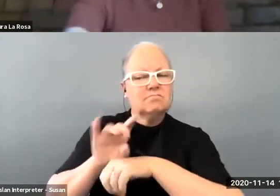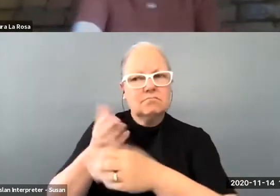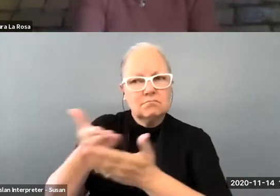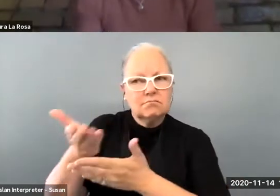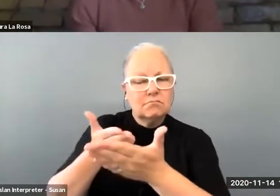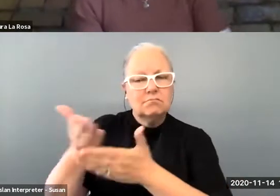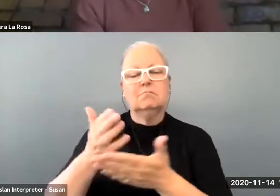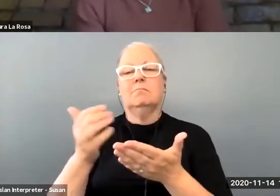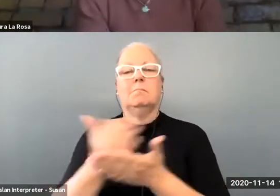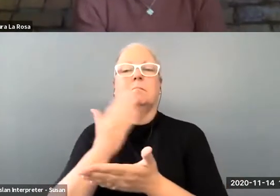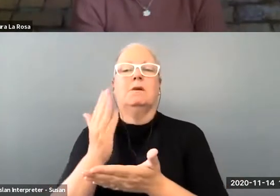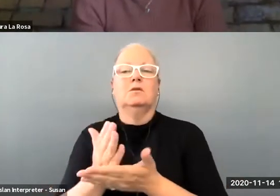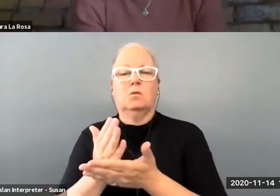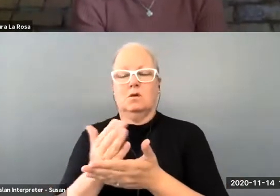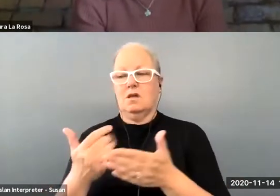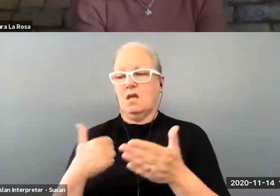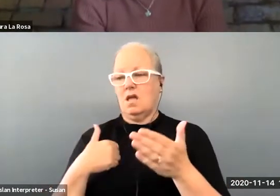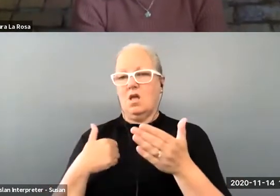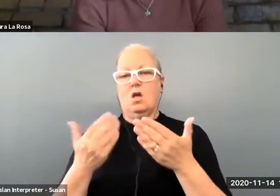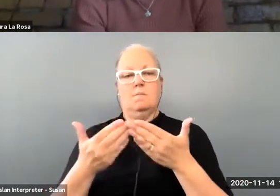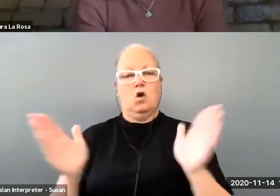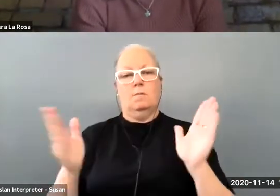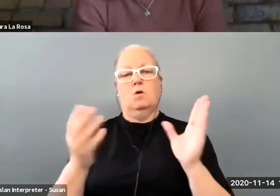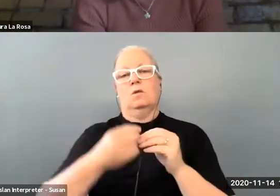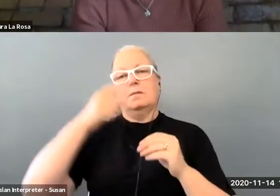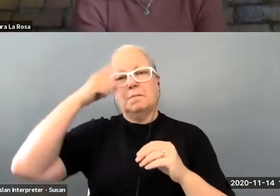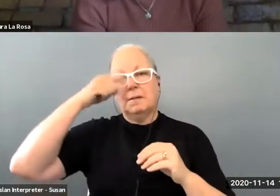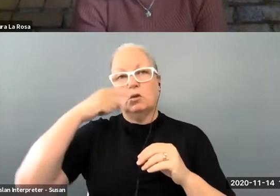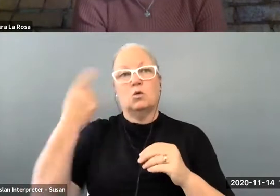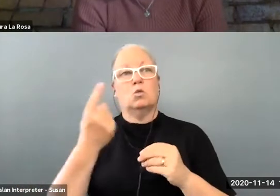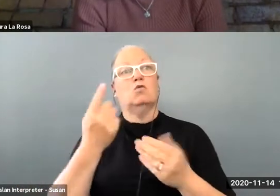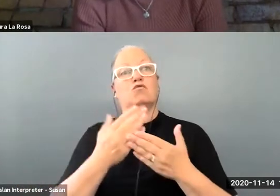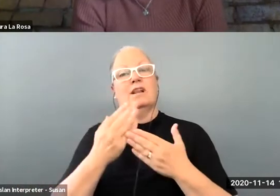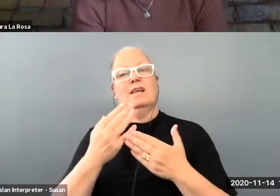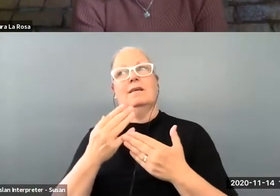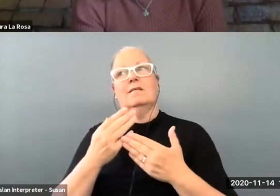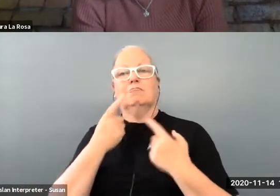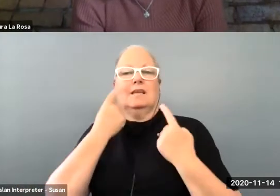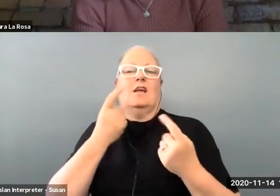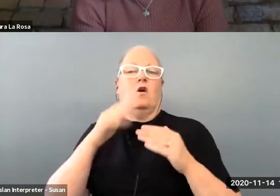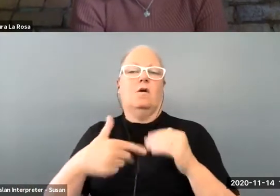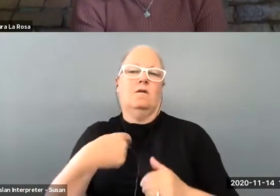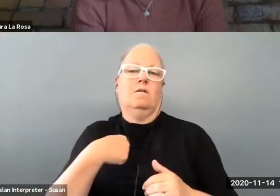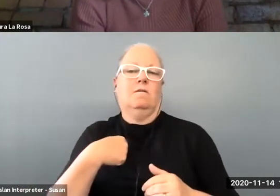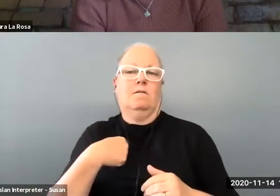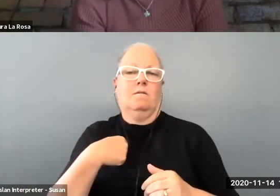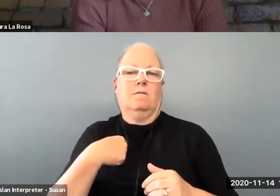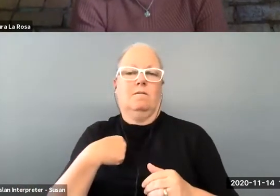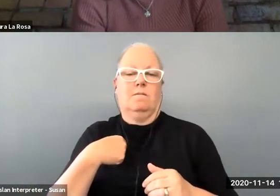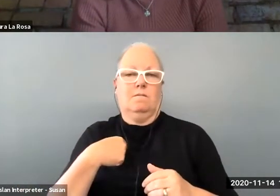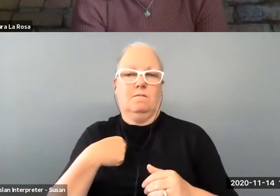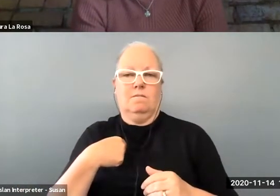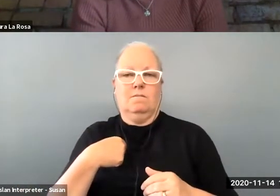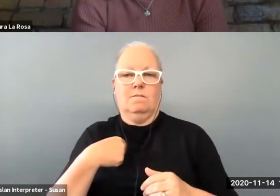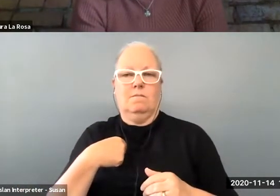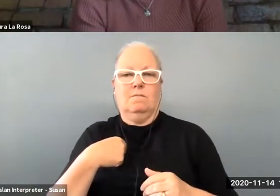making sure that I am transparent with the people around me who care about me, and, you